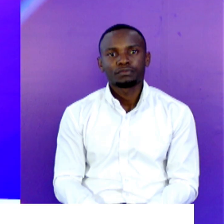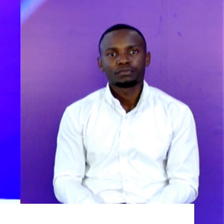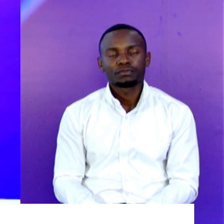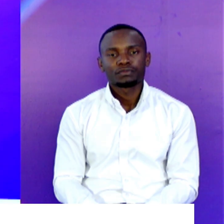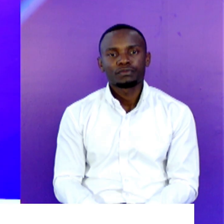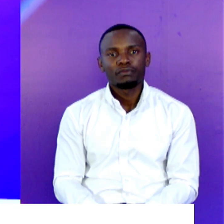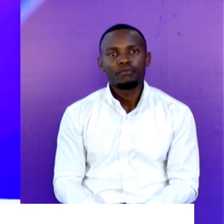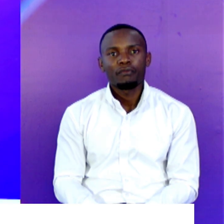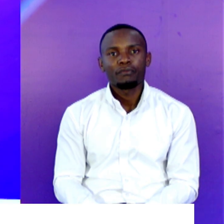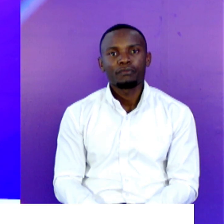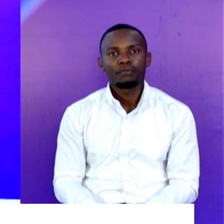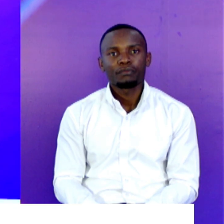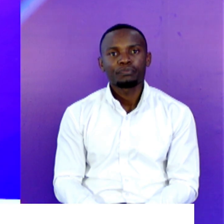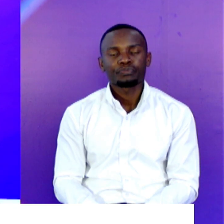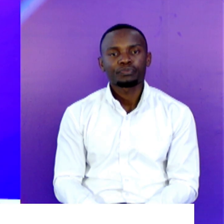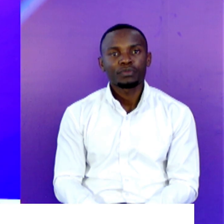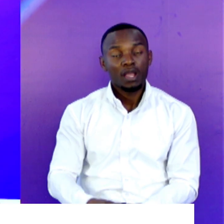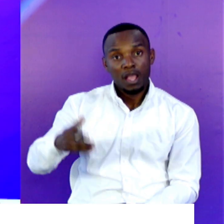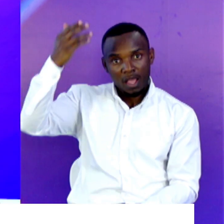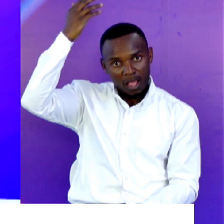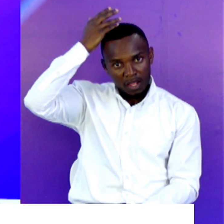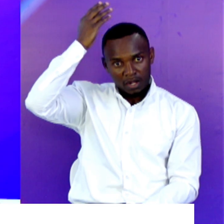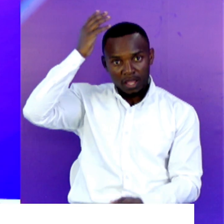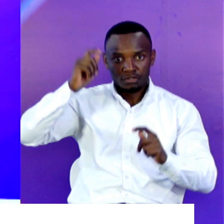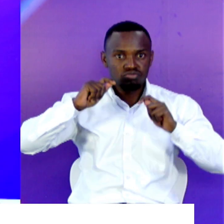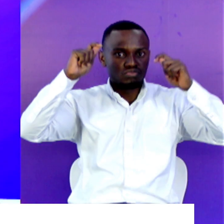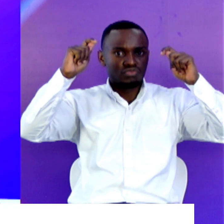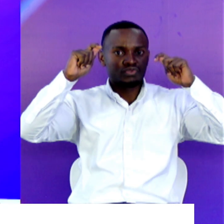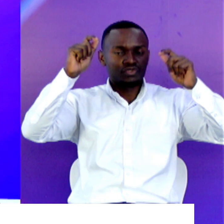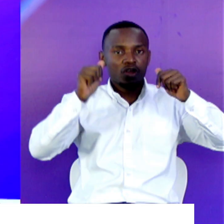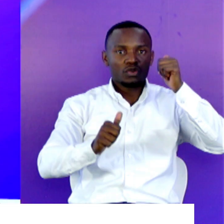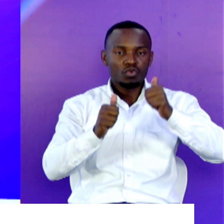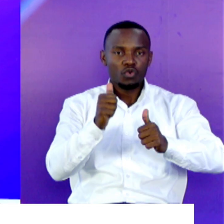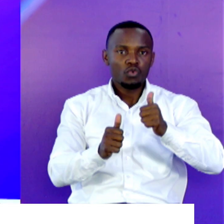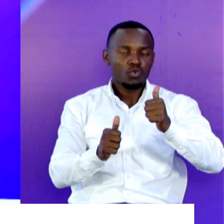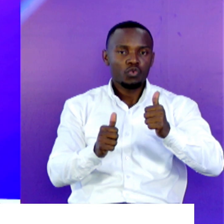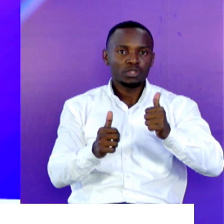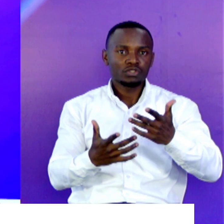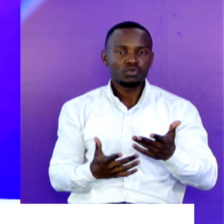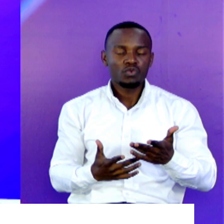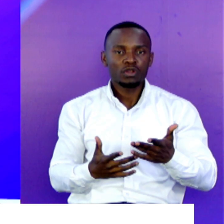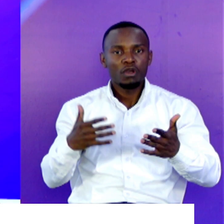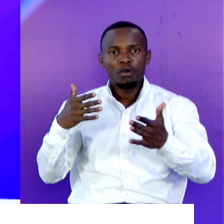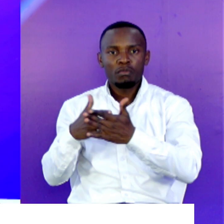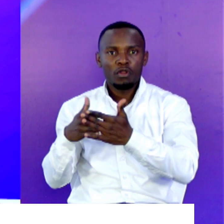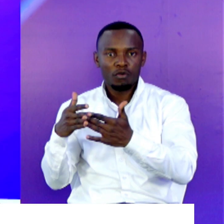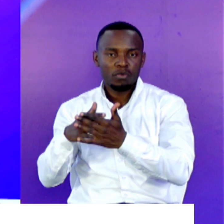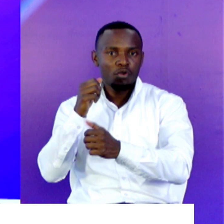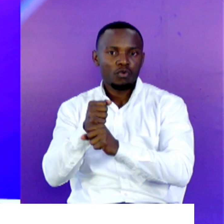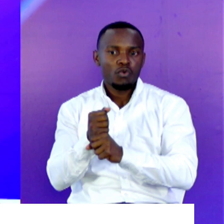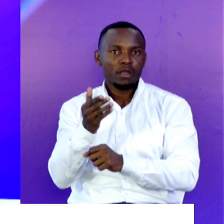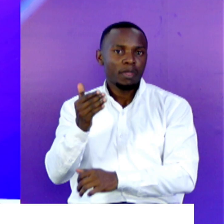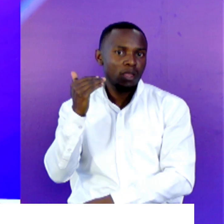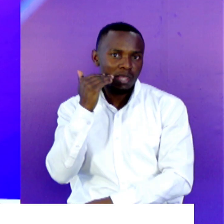The nurses' strike that brought services of public health facilities to a halt in Siaya has been